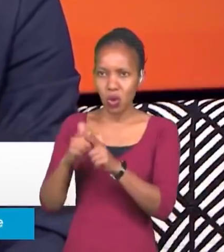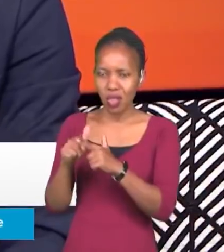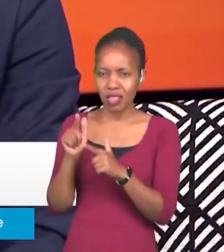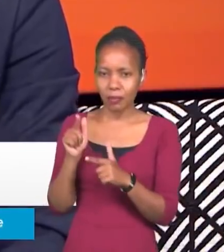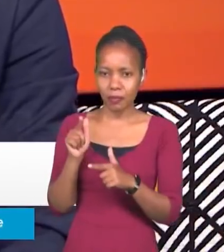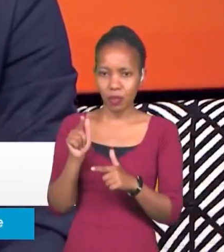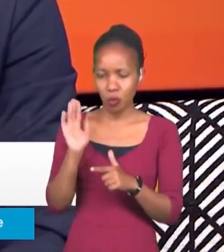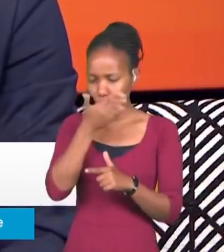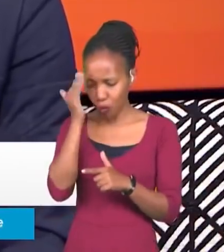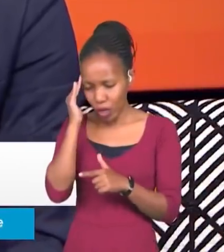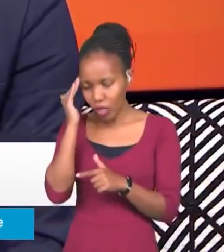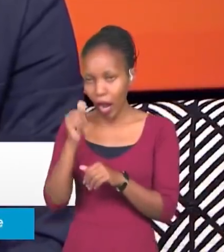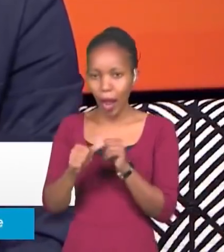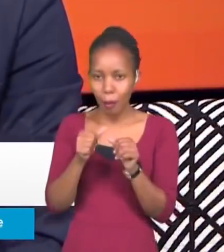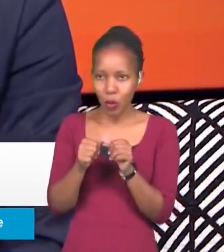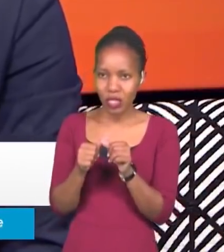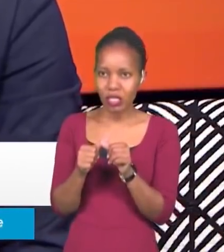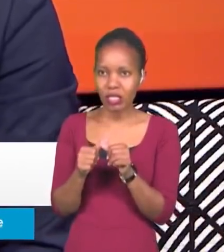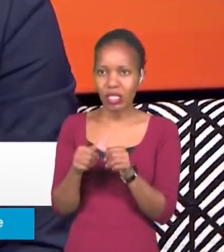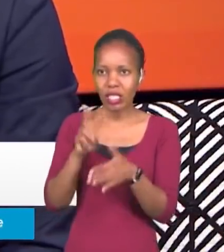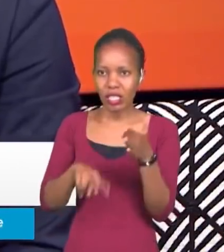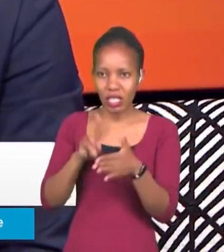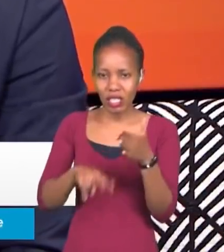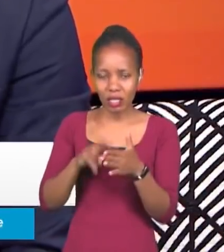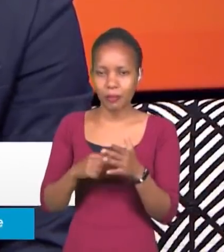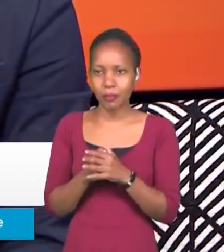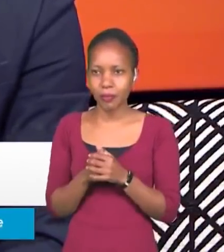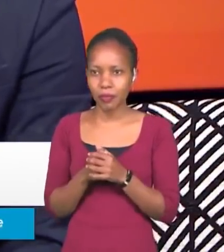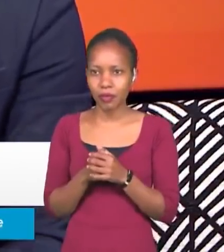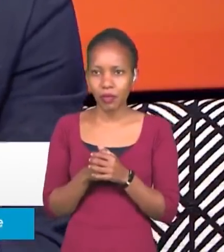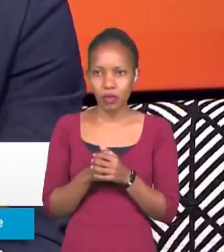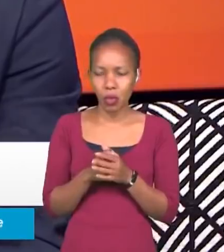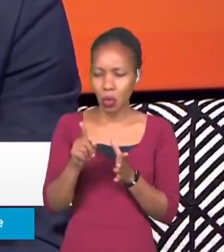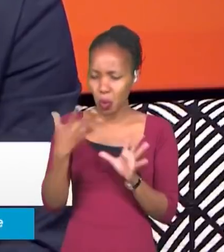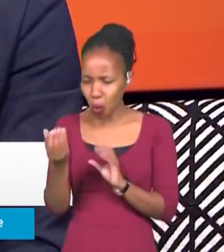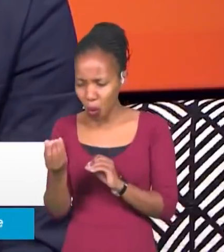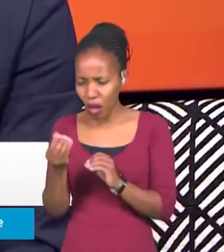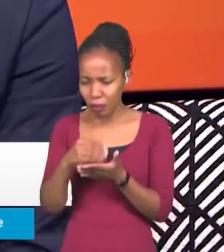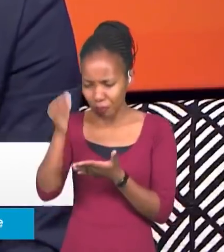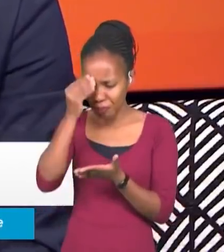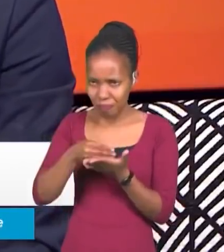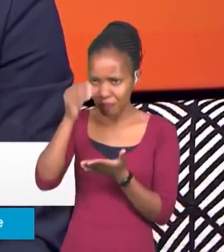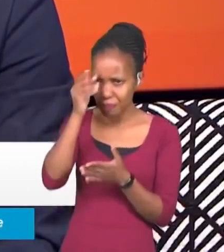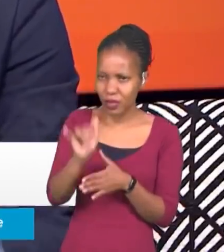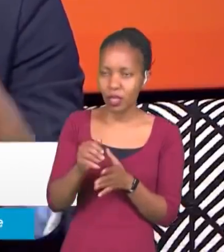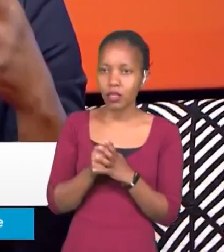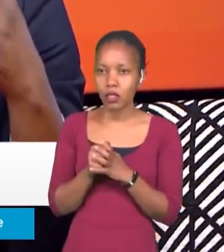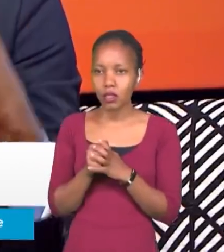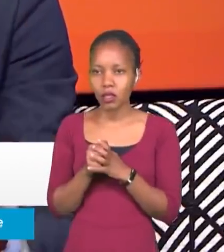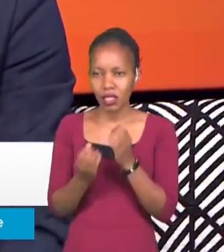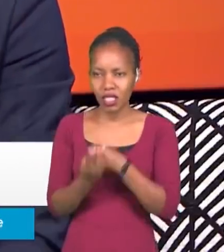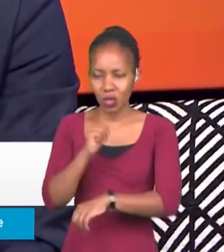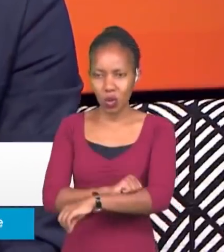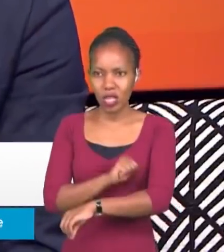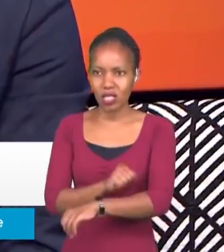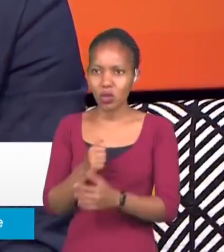of, it used to be like a punishment. Yes. And it was so you know what I mean? Yeah. Go read that. Yes. It was like, oh my